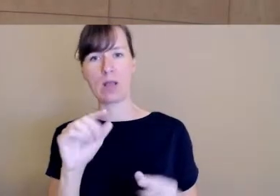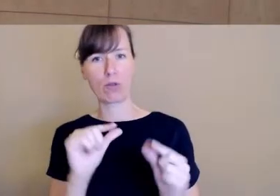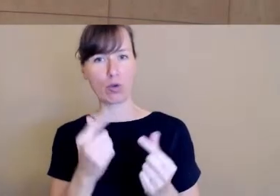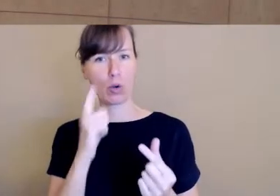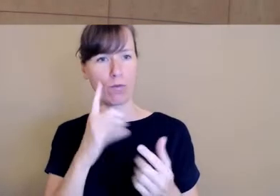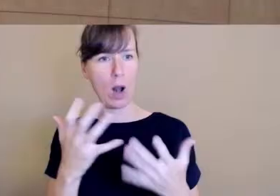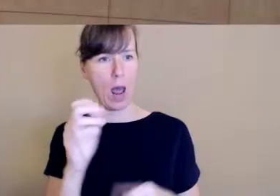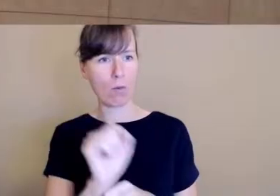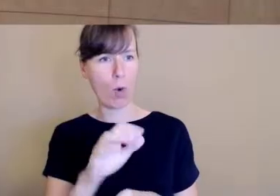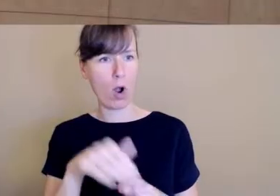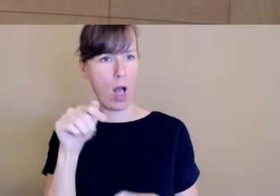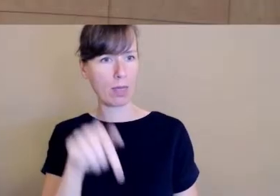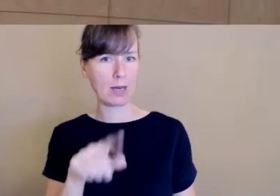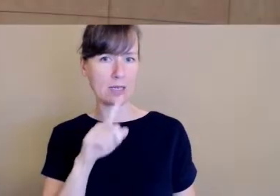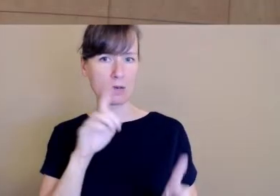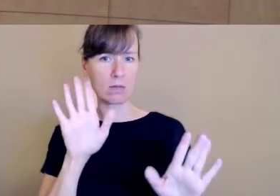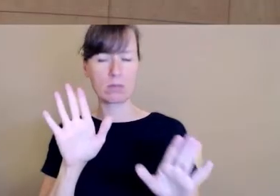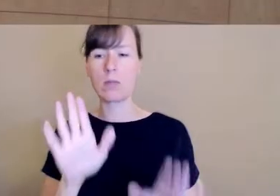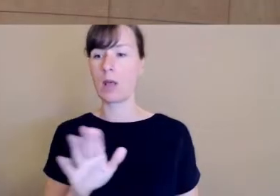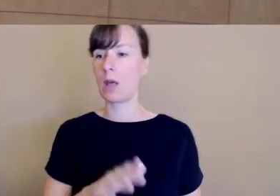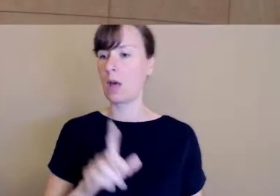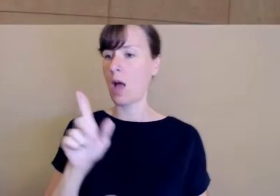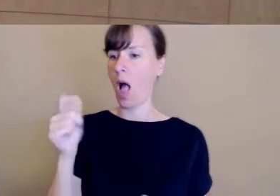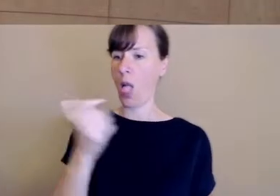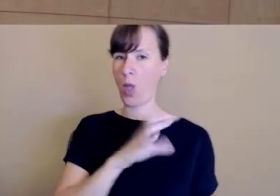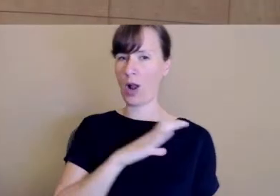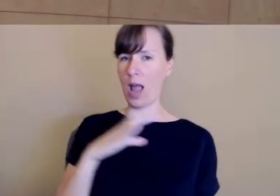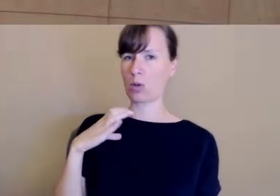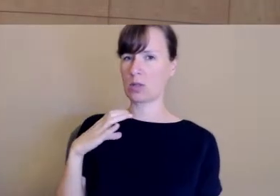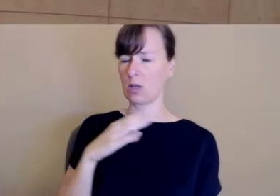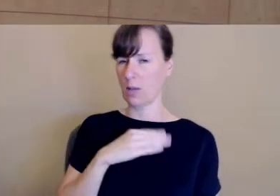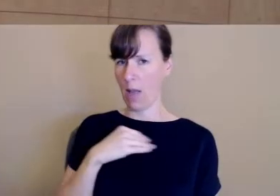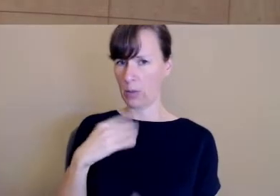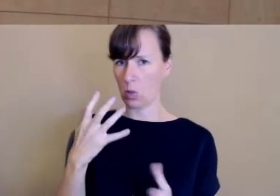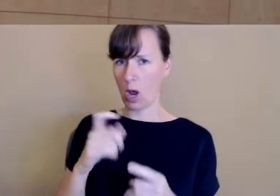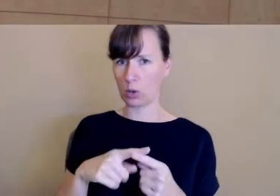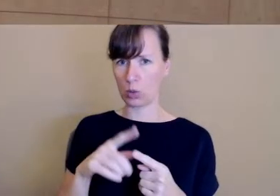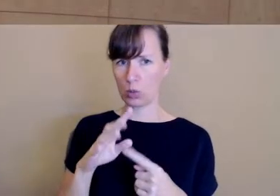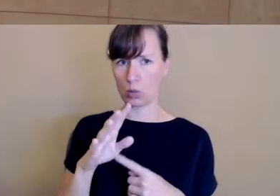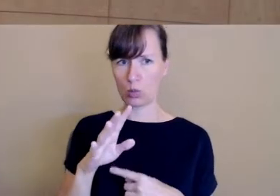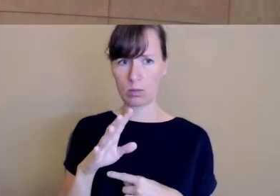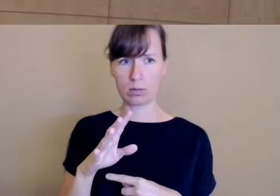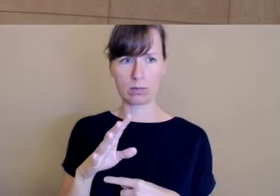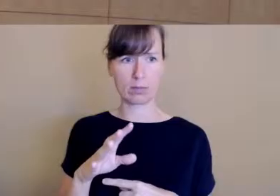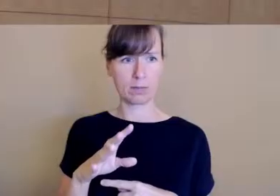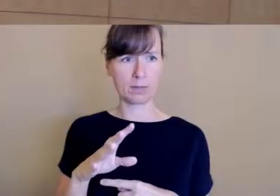of the council that want to speak before we go to the public?